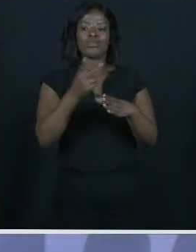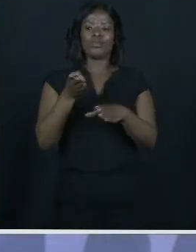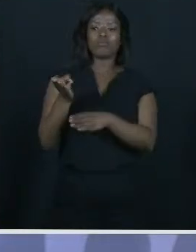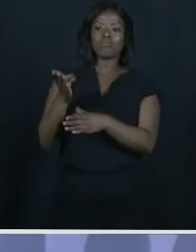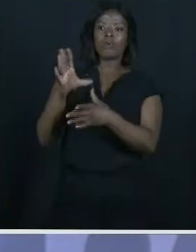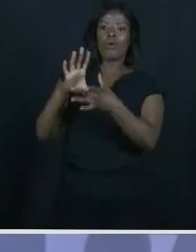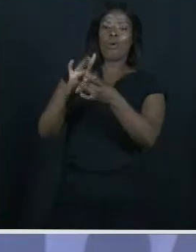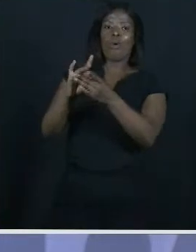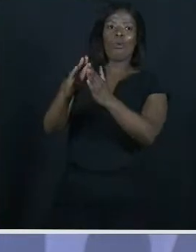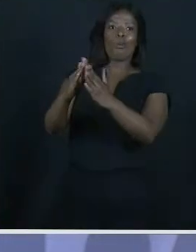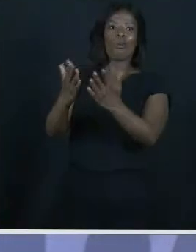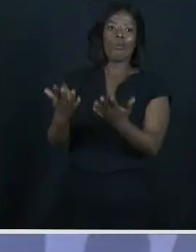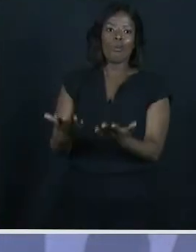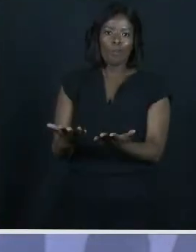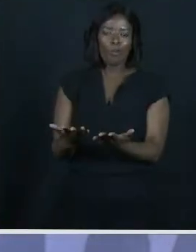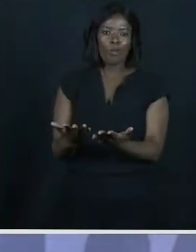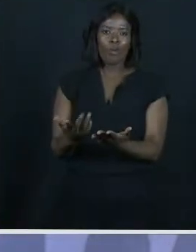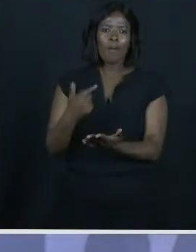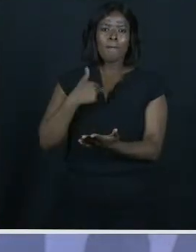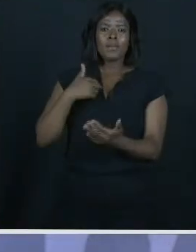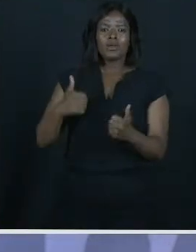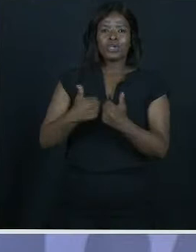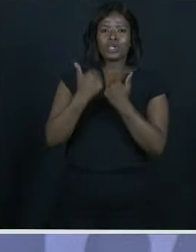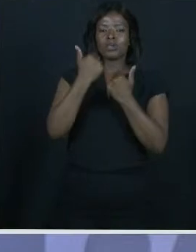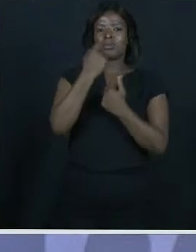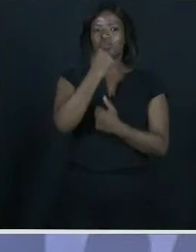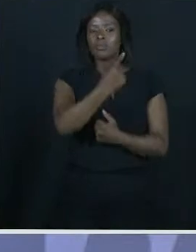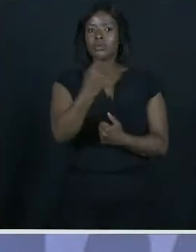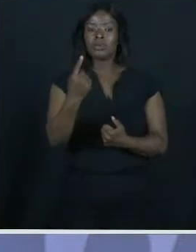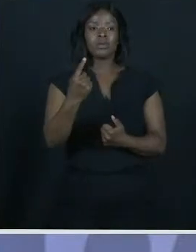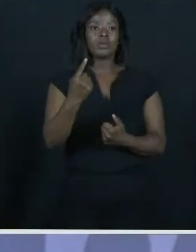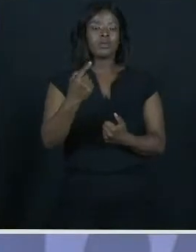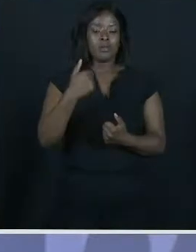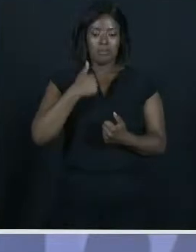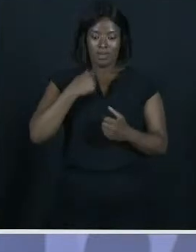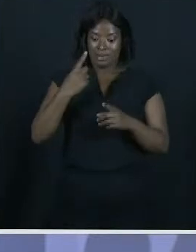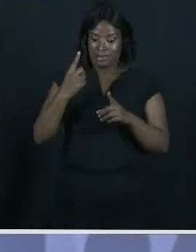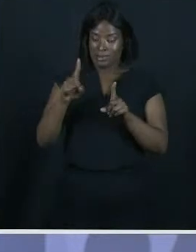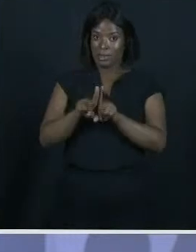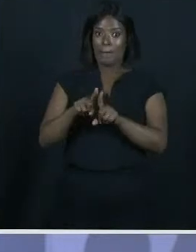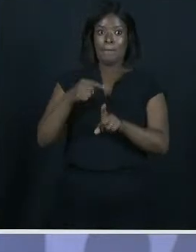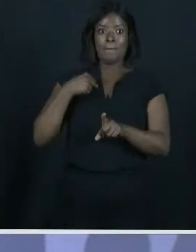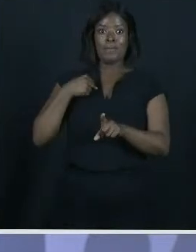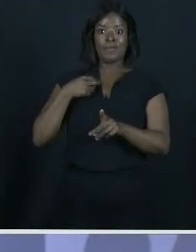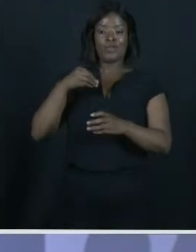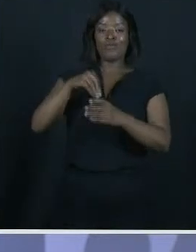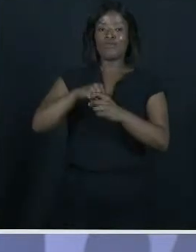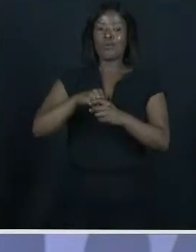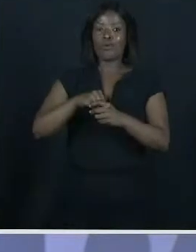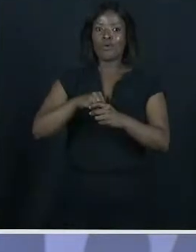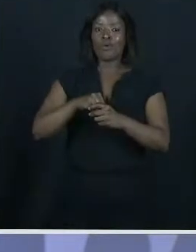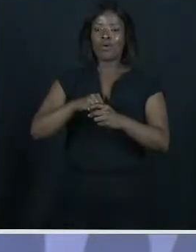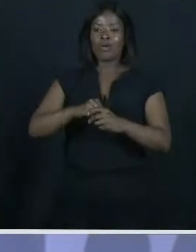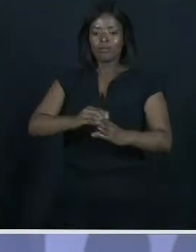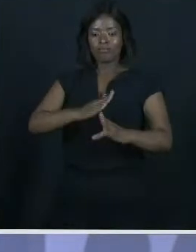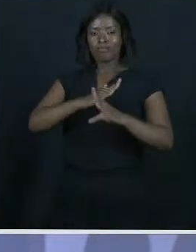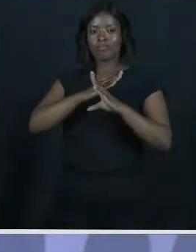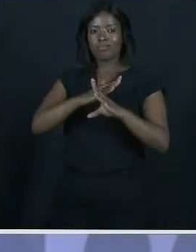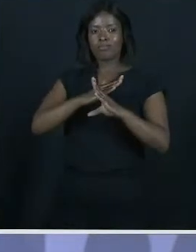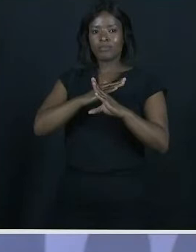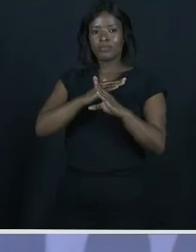And so I challenge each of us, including myself, to address gender-based